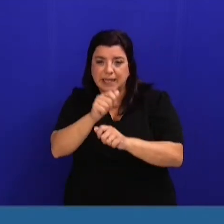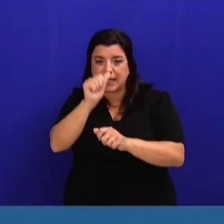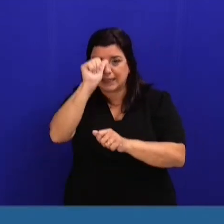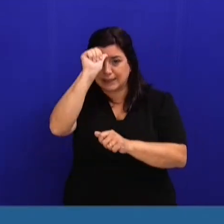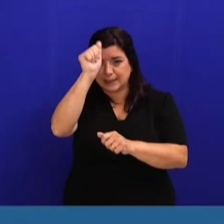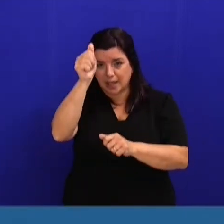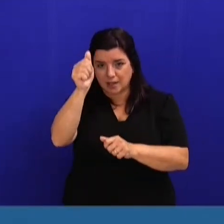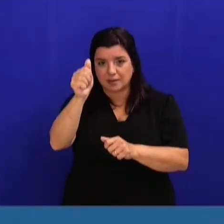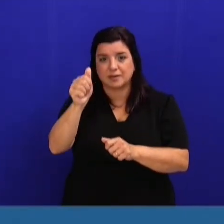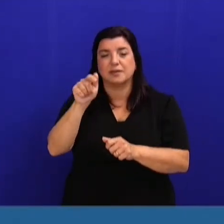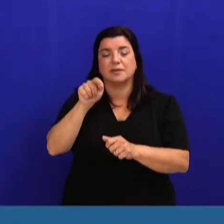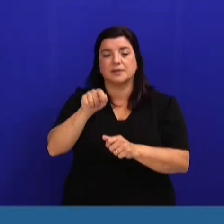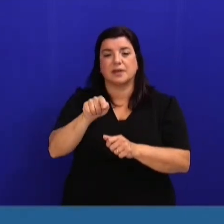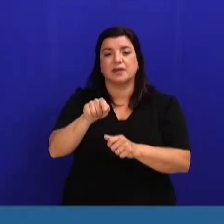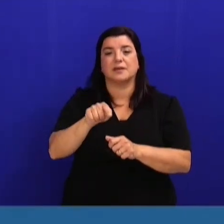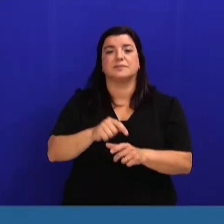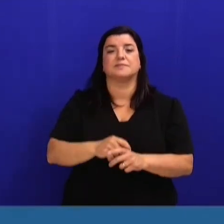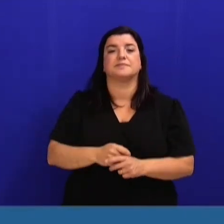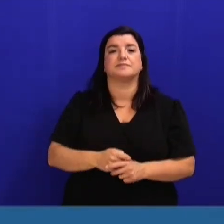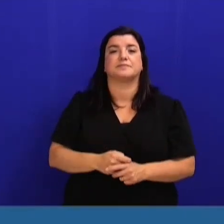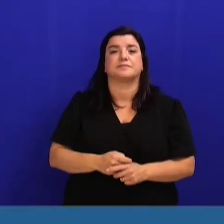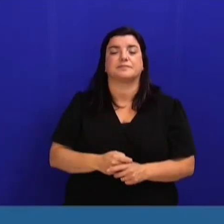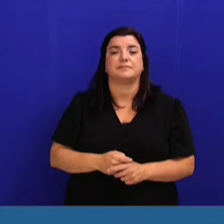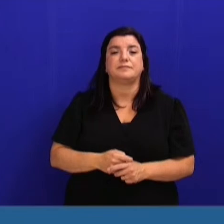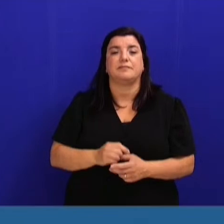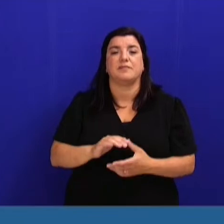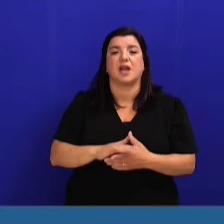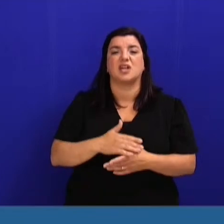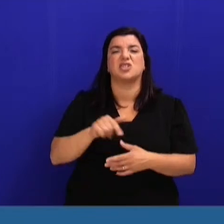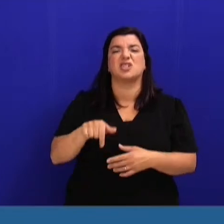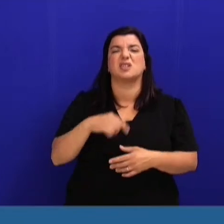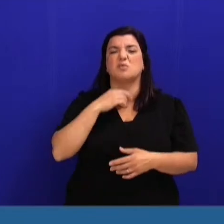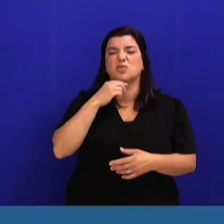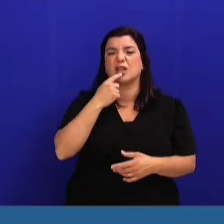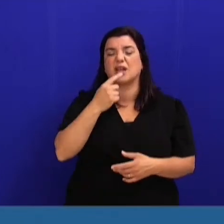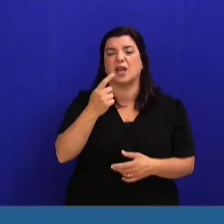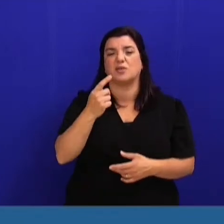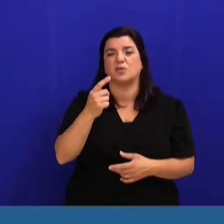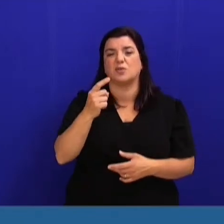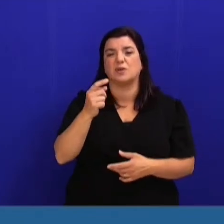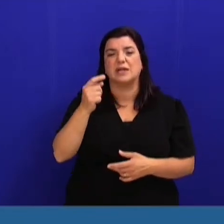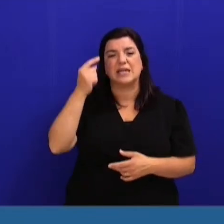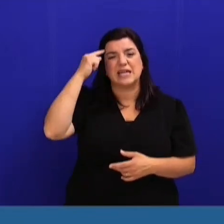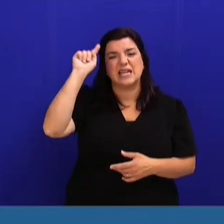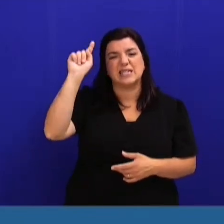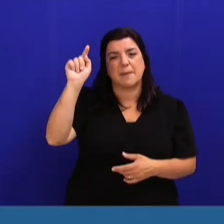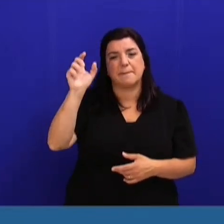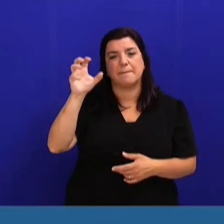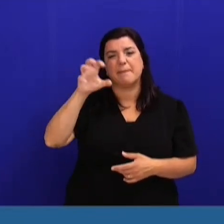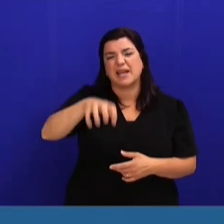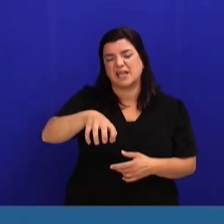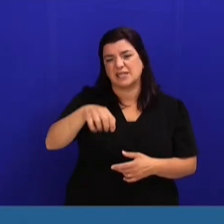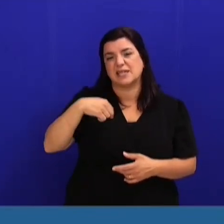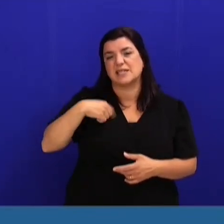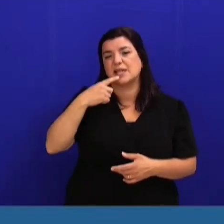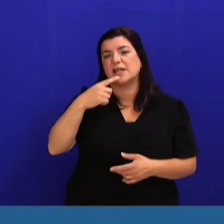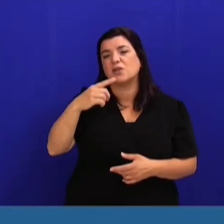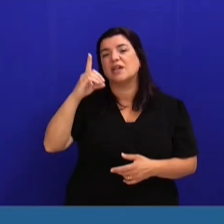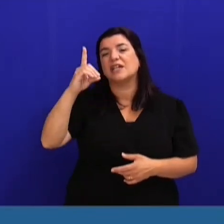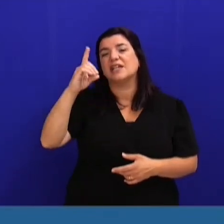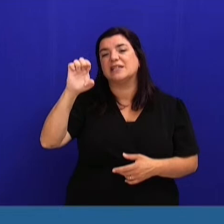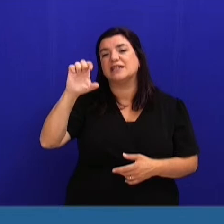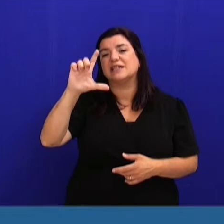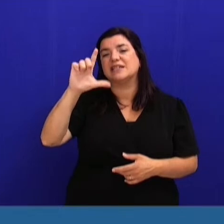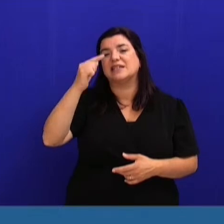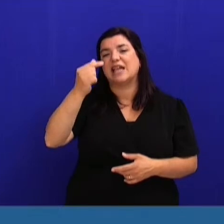li qed ngħidulu Delta variant għaliex issa ma tantx qegħdin jużaw l-ismijiet tal-pajjiżi, allura hemmhekk issa qegħdin naraw